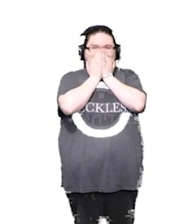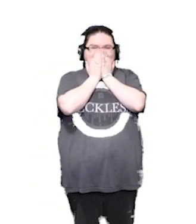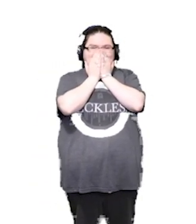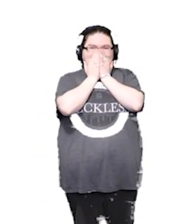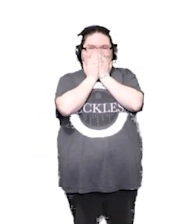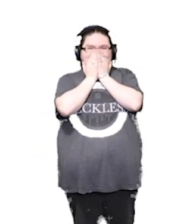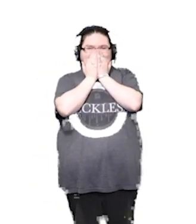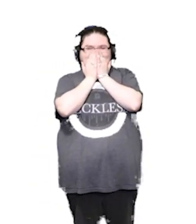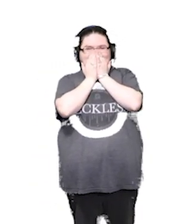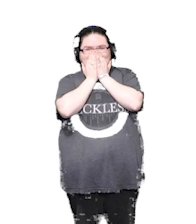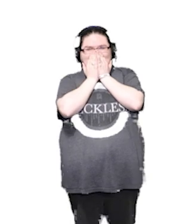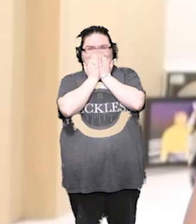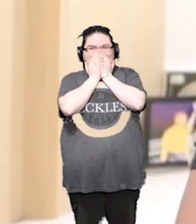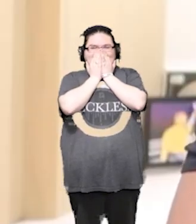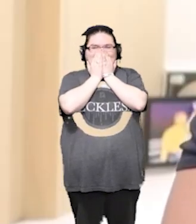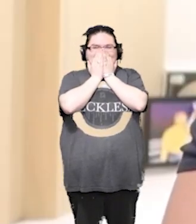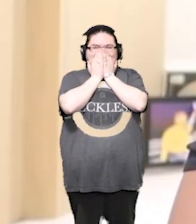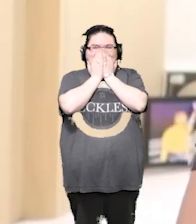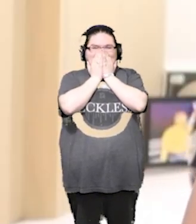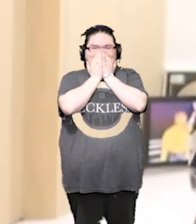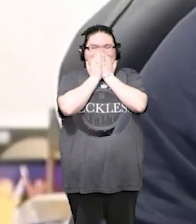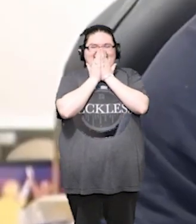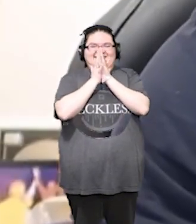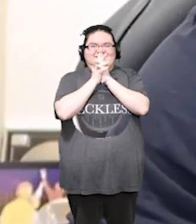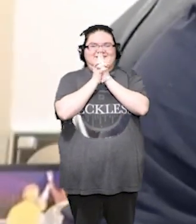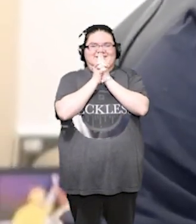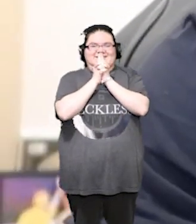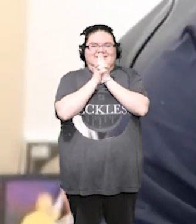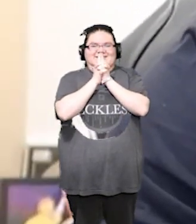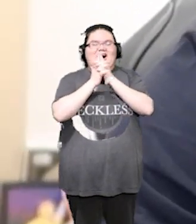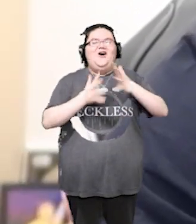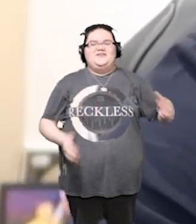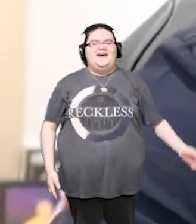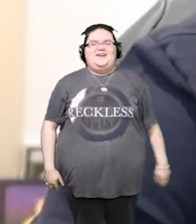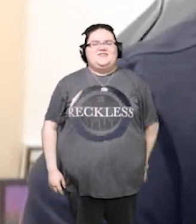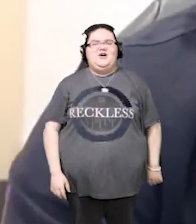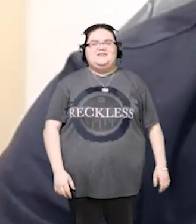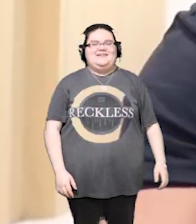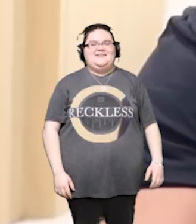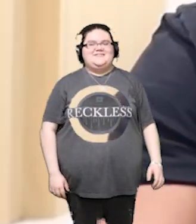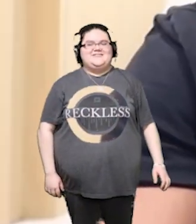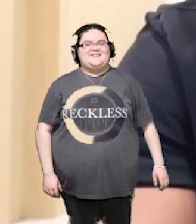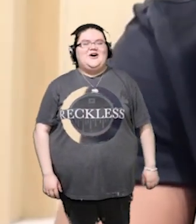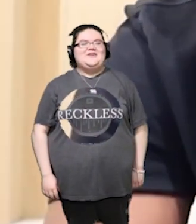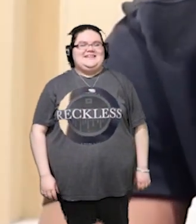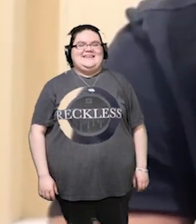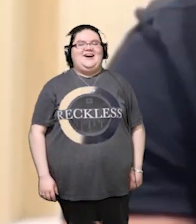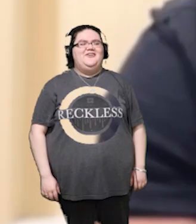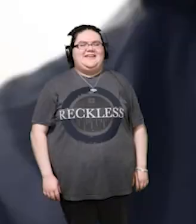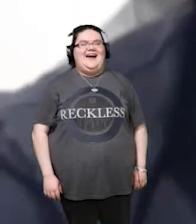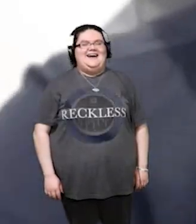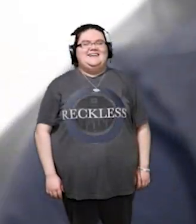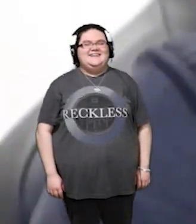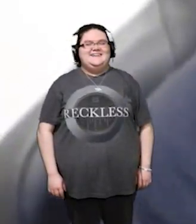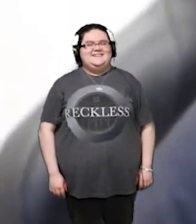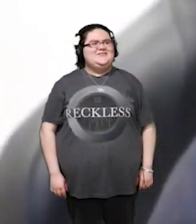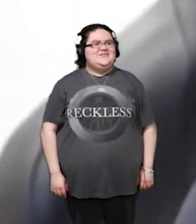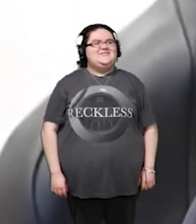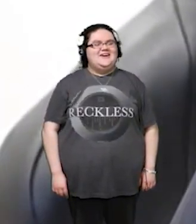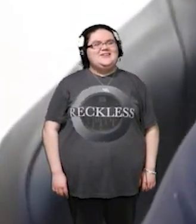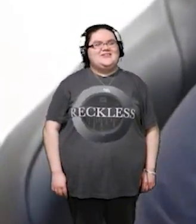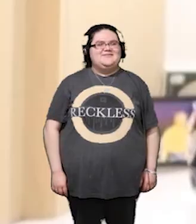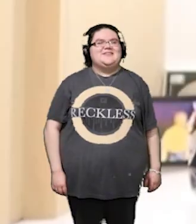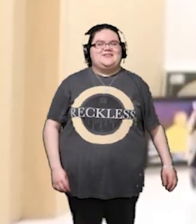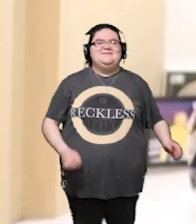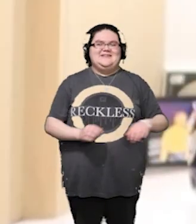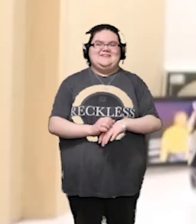Oh my god. Hey yo, this is a shit I would have done when I was like 17, 18. Oh yeah, totally. Back in my wild totally. Days. Oh yeah.